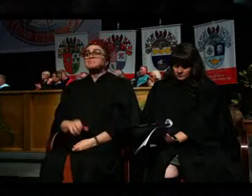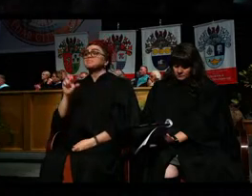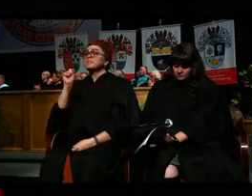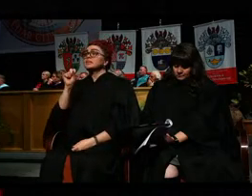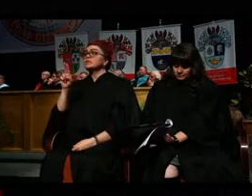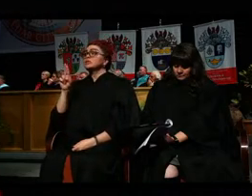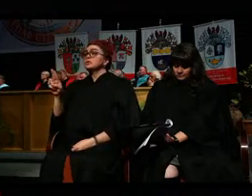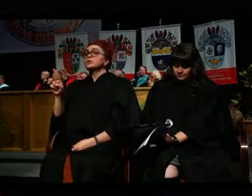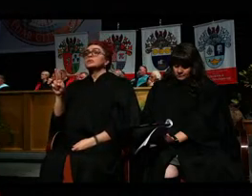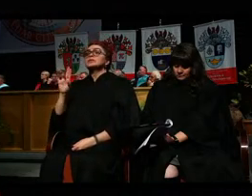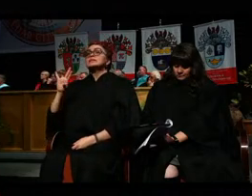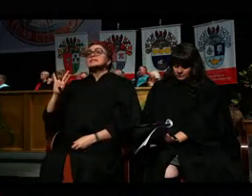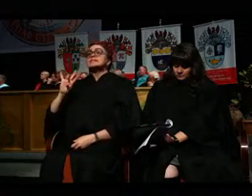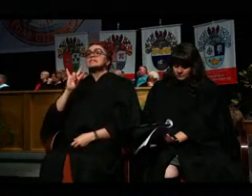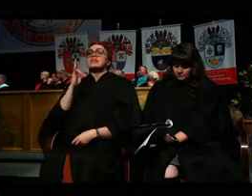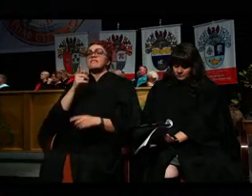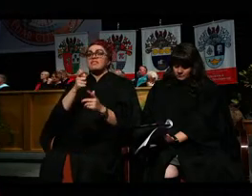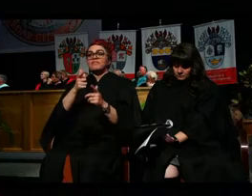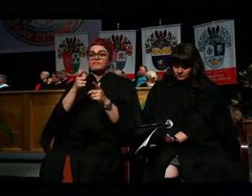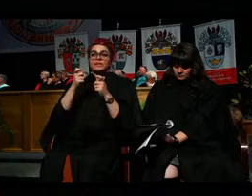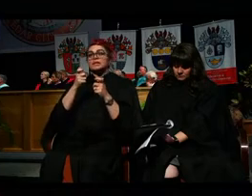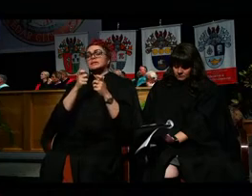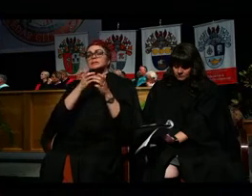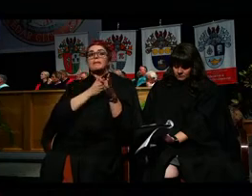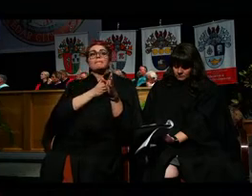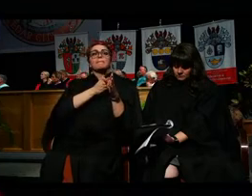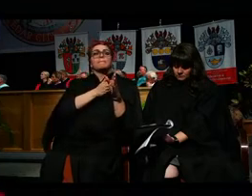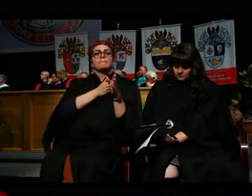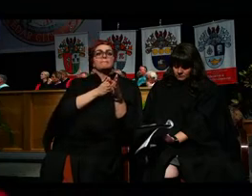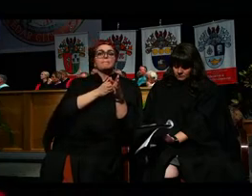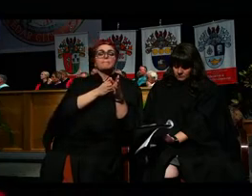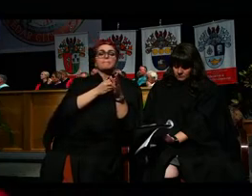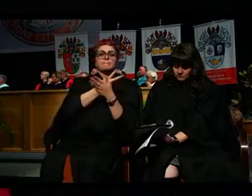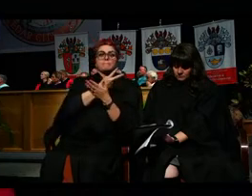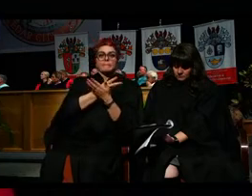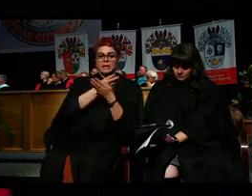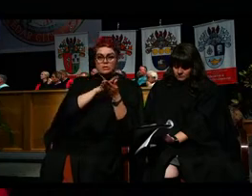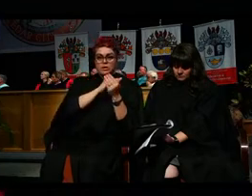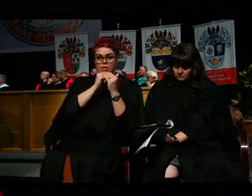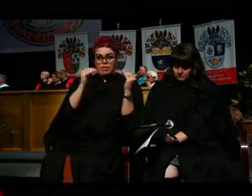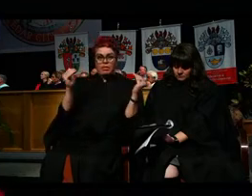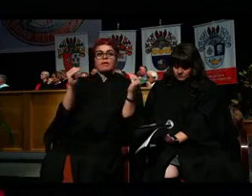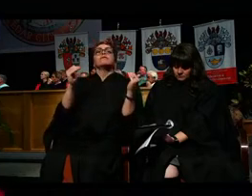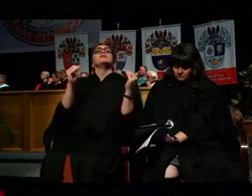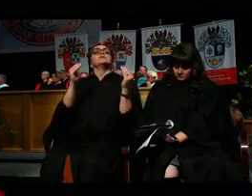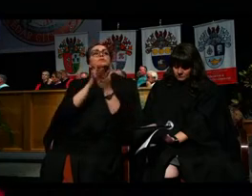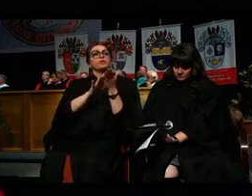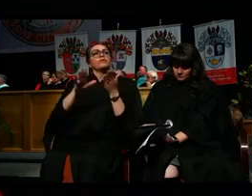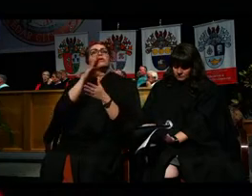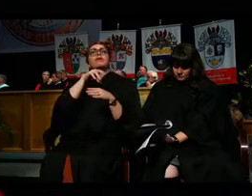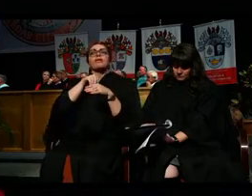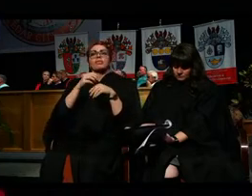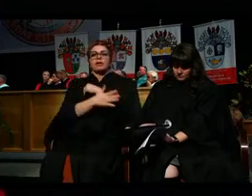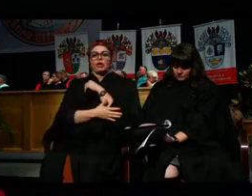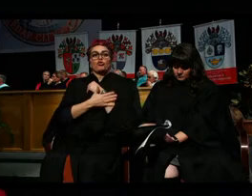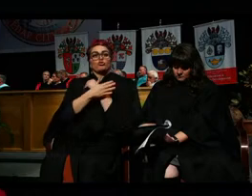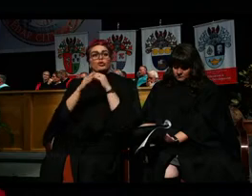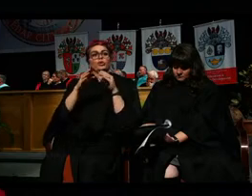SUU was the seventh fastest growing master's level university in the country over the last decade, growing